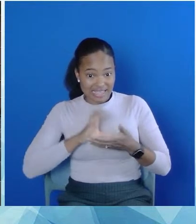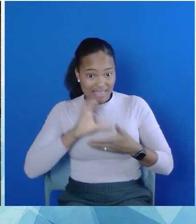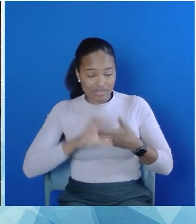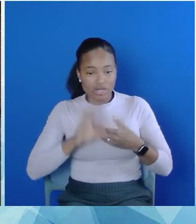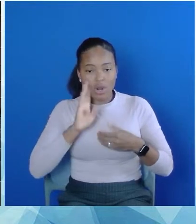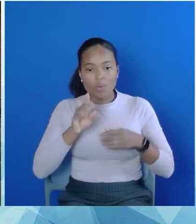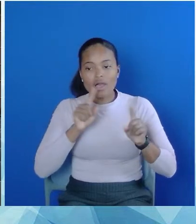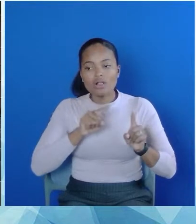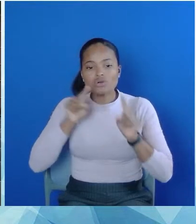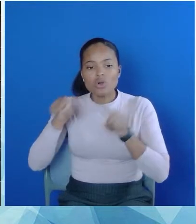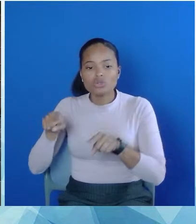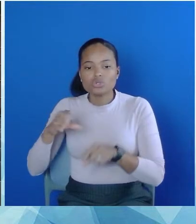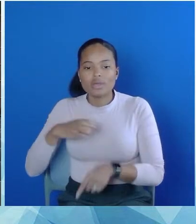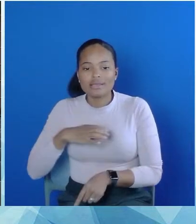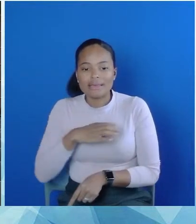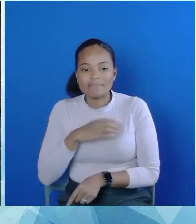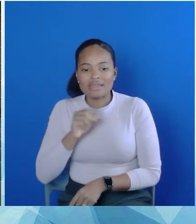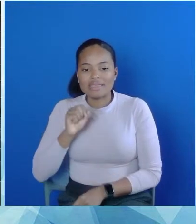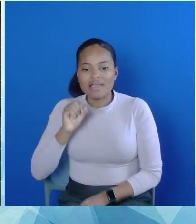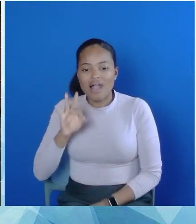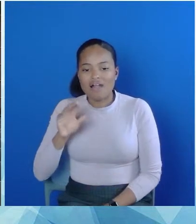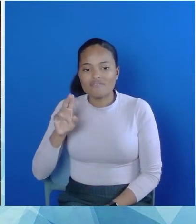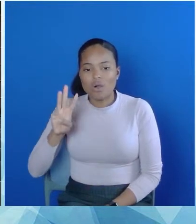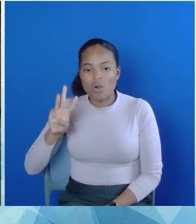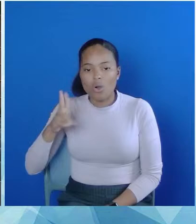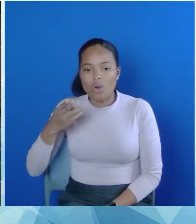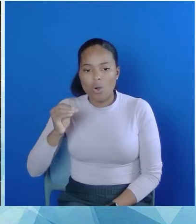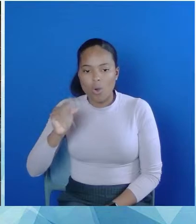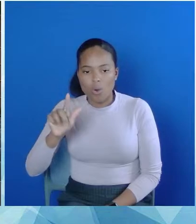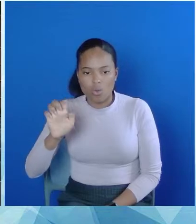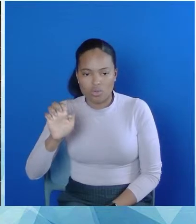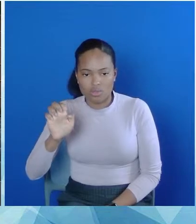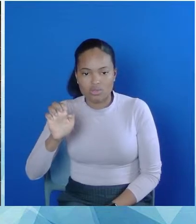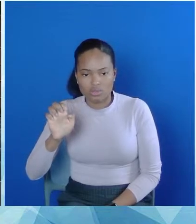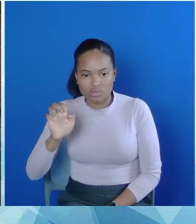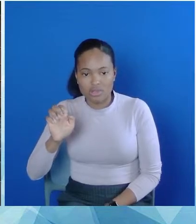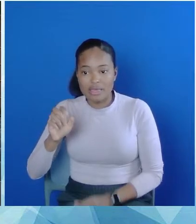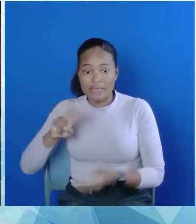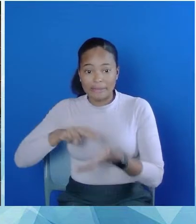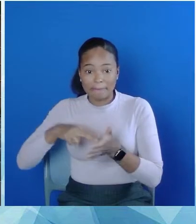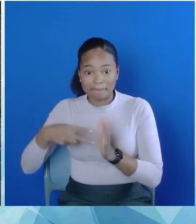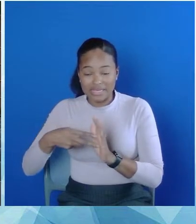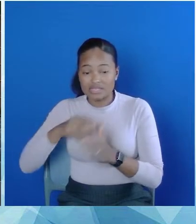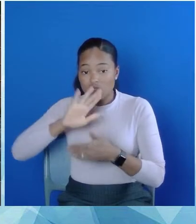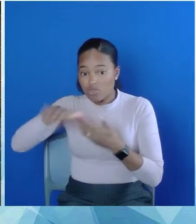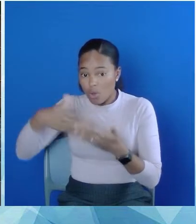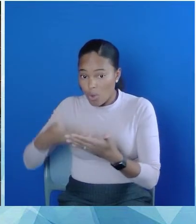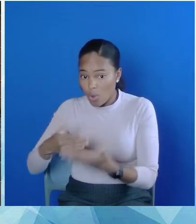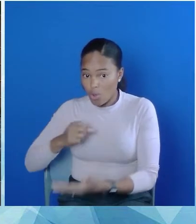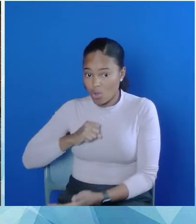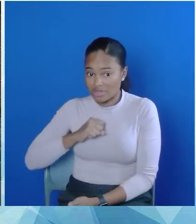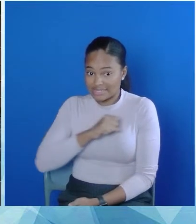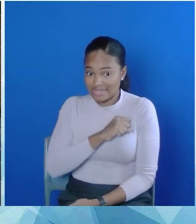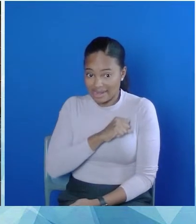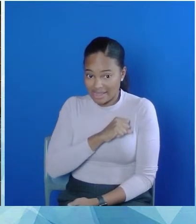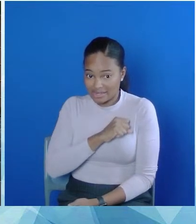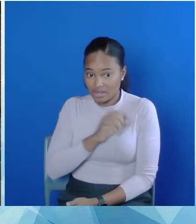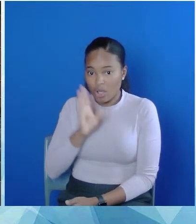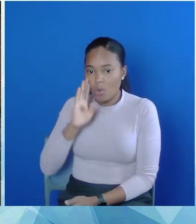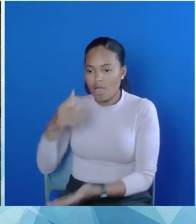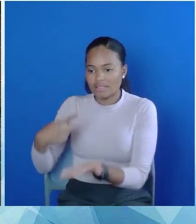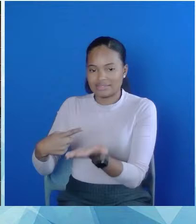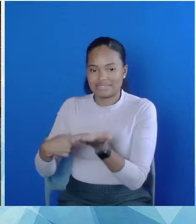of the Whole is basically where the entire floor, the entire Senate, would debate the